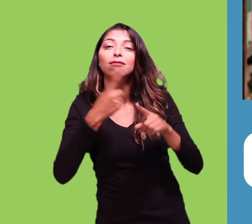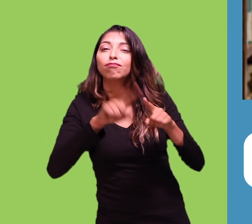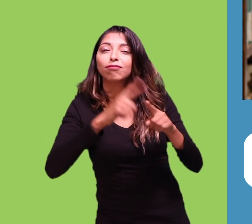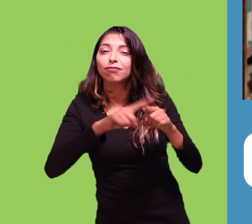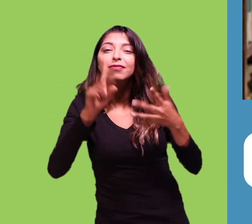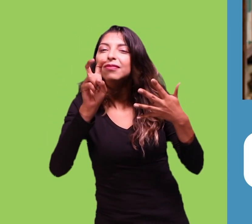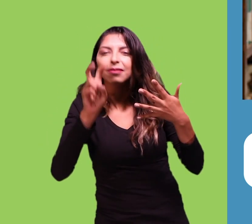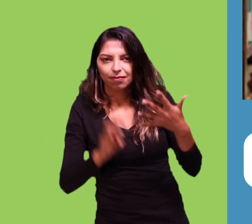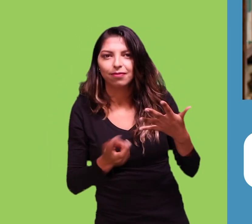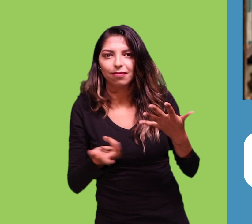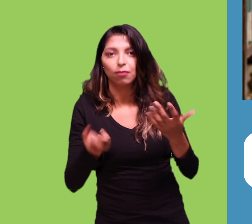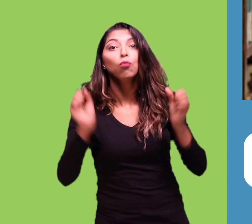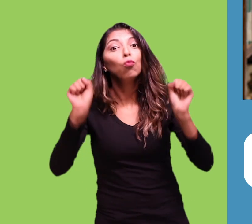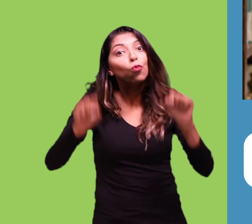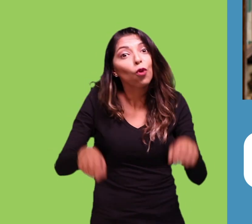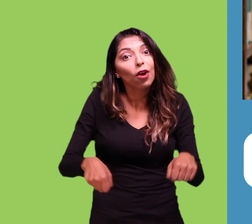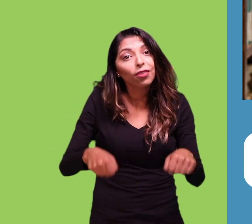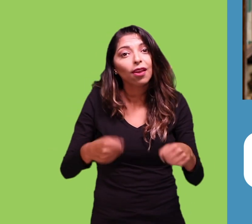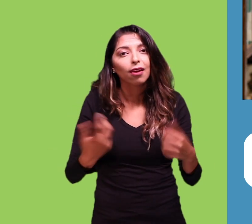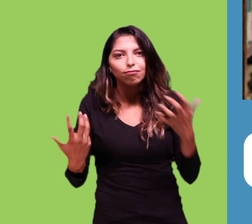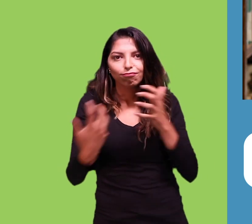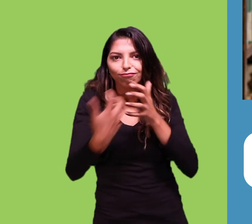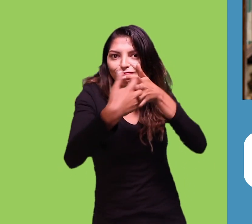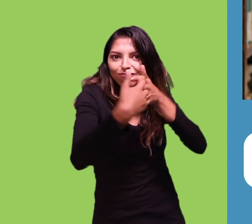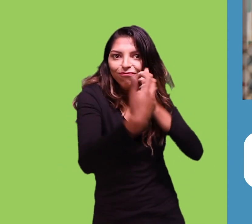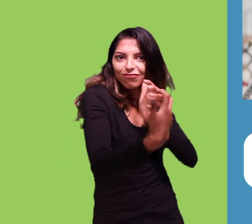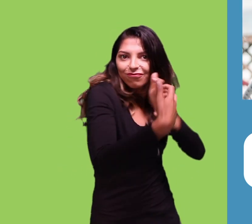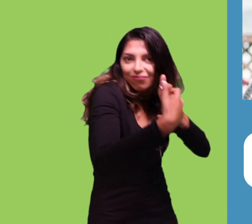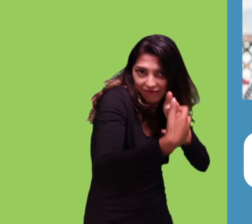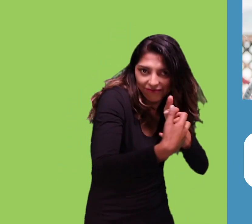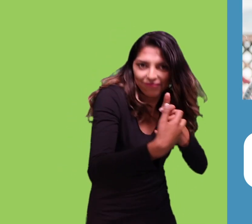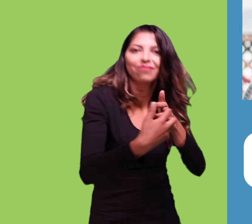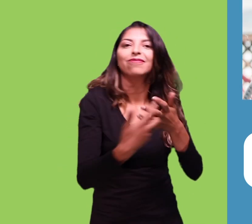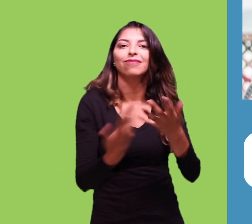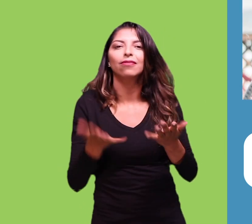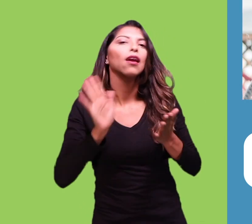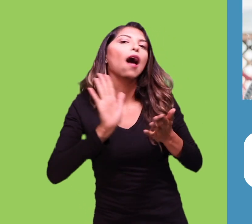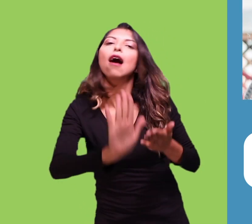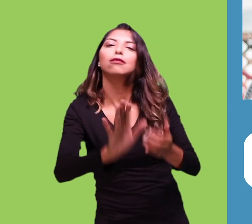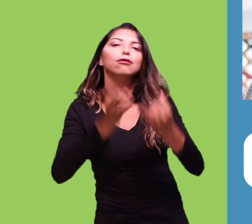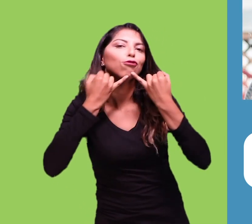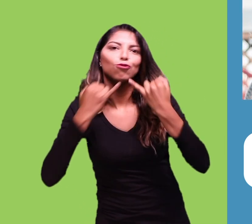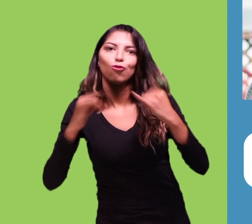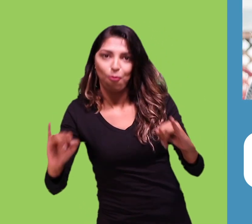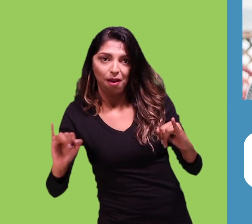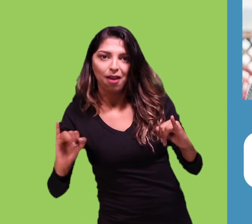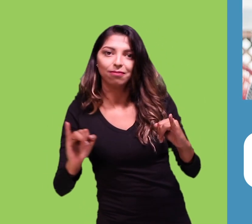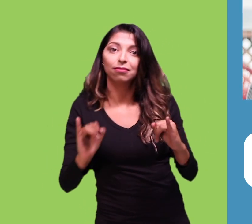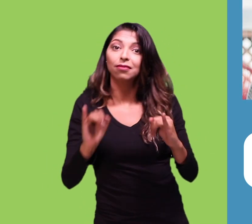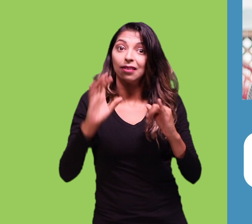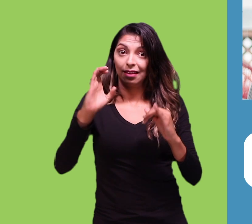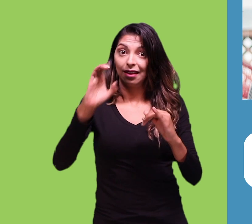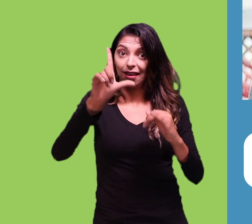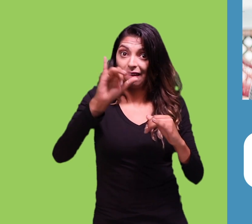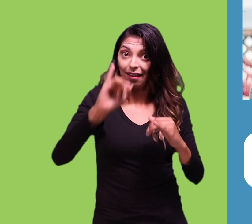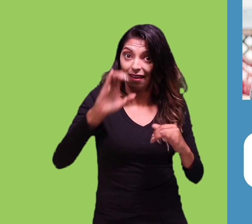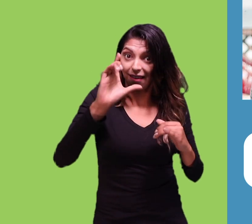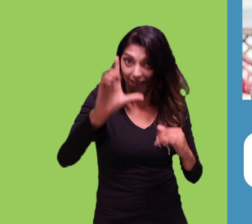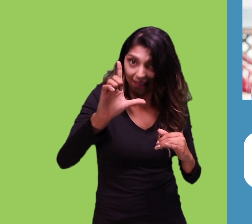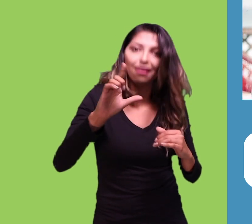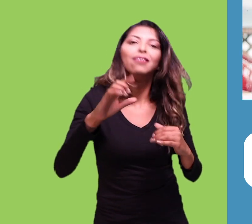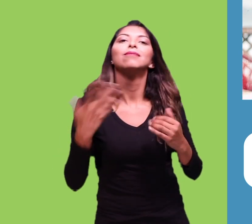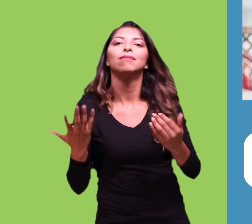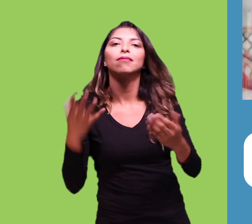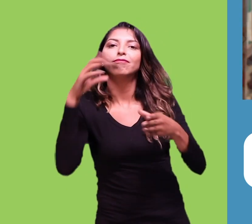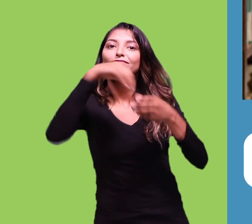contextualize language in real life, making it more functional. A CLIL lesson incorporates content, communication,